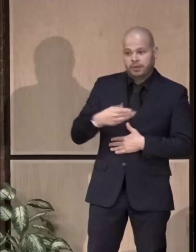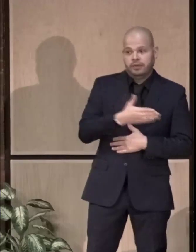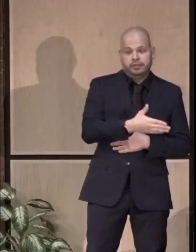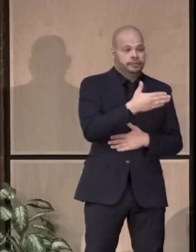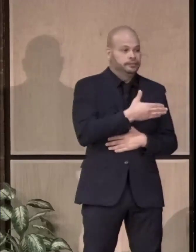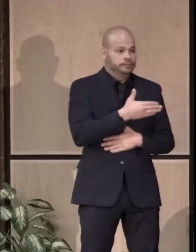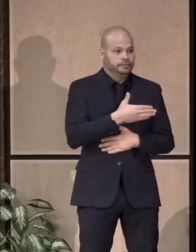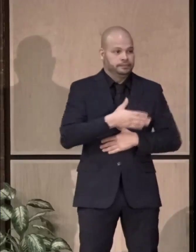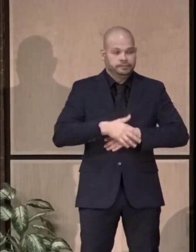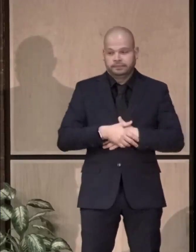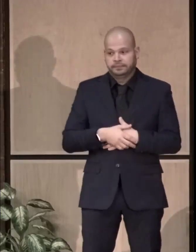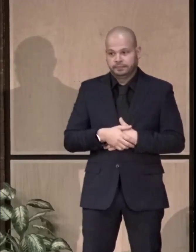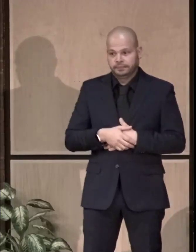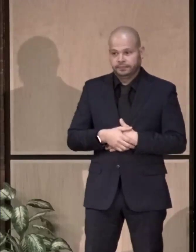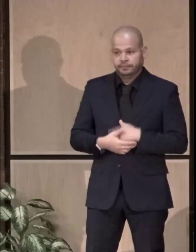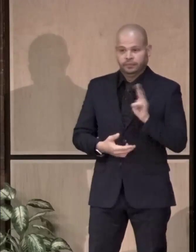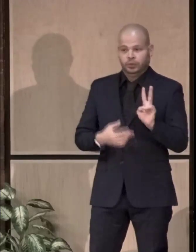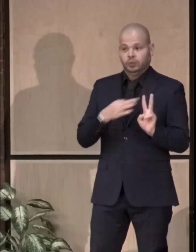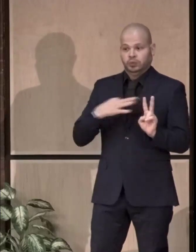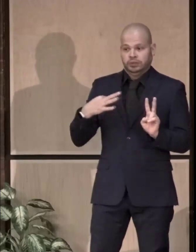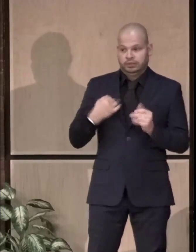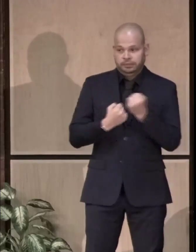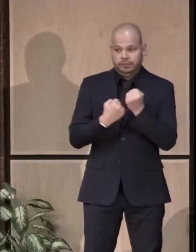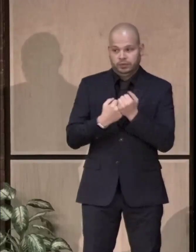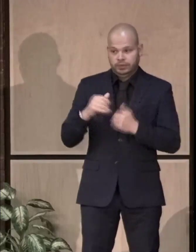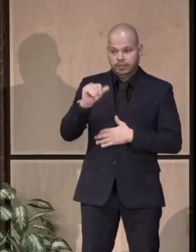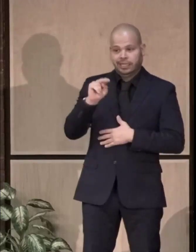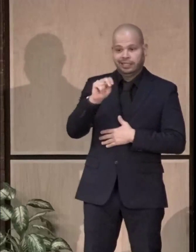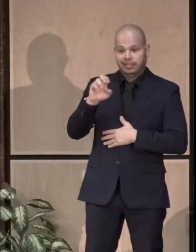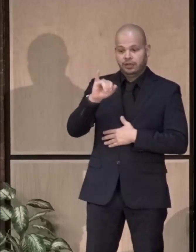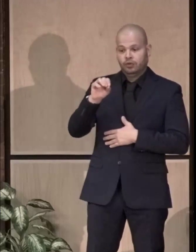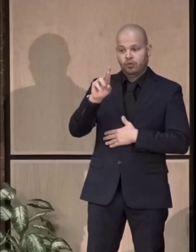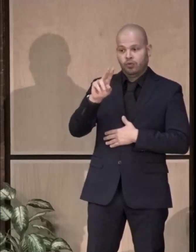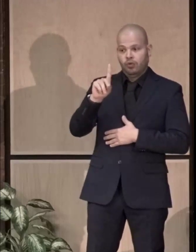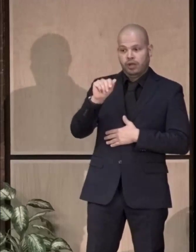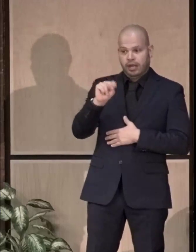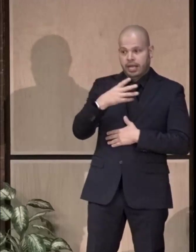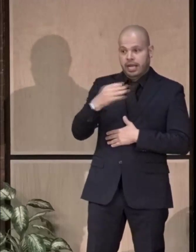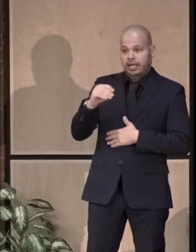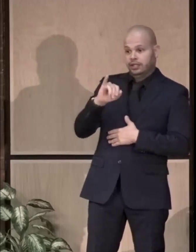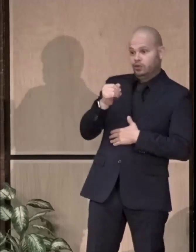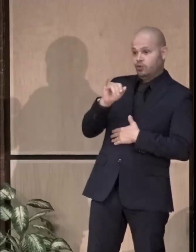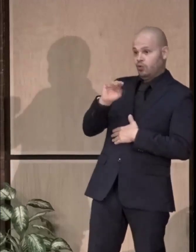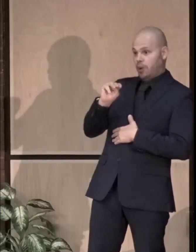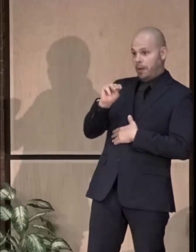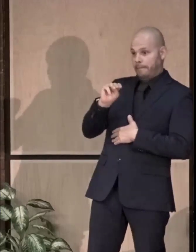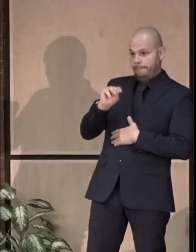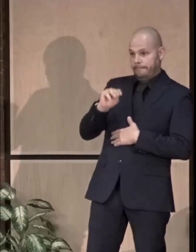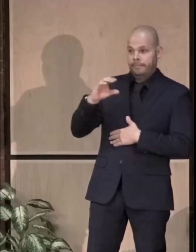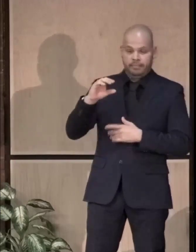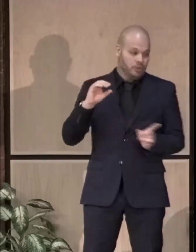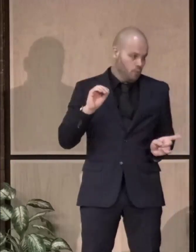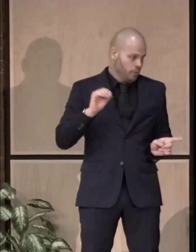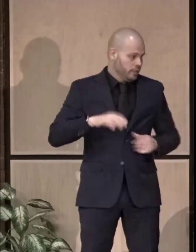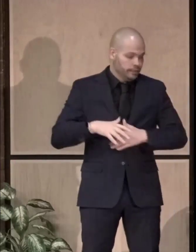our staff present today. Ann Jordan, I'm the executive director. I'm Jim Osterreiter. I'm retired FBI